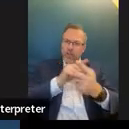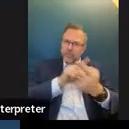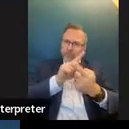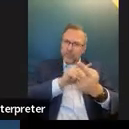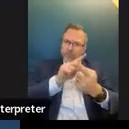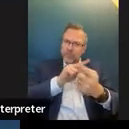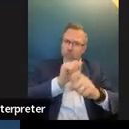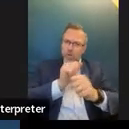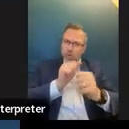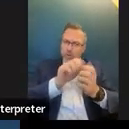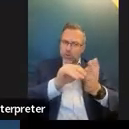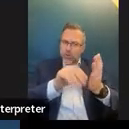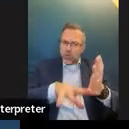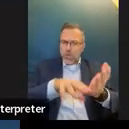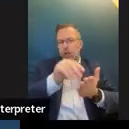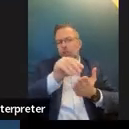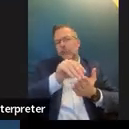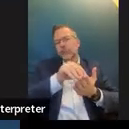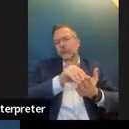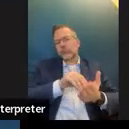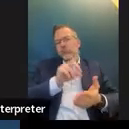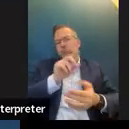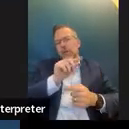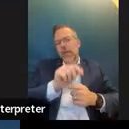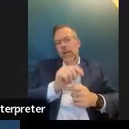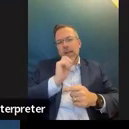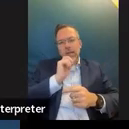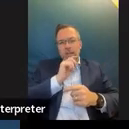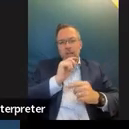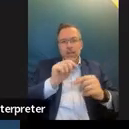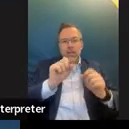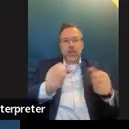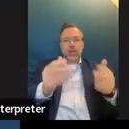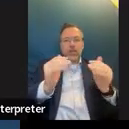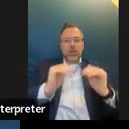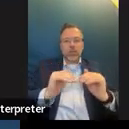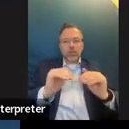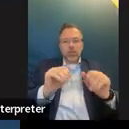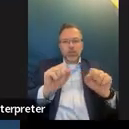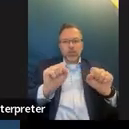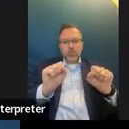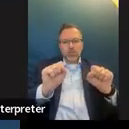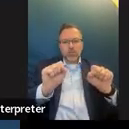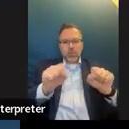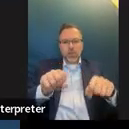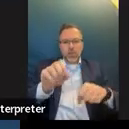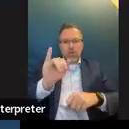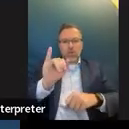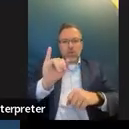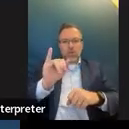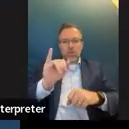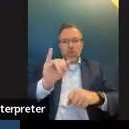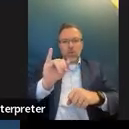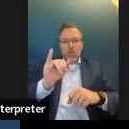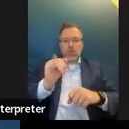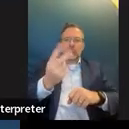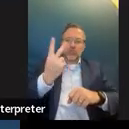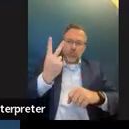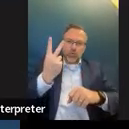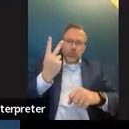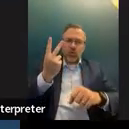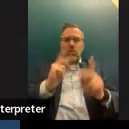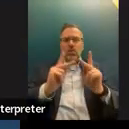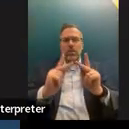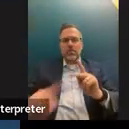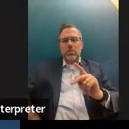data. You can do an inter-rater reliability check, which is two people take the same data at